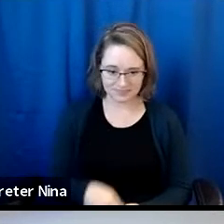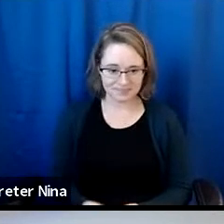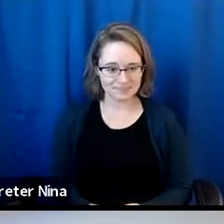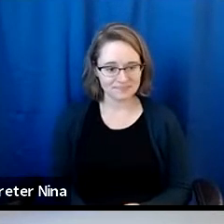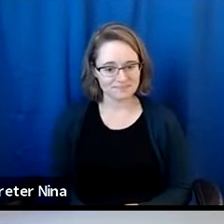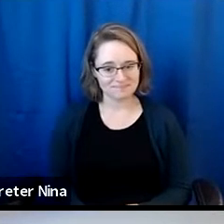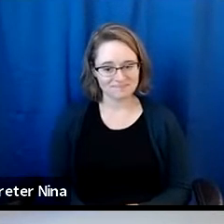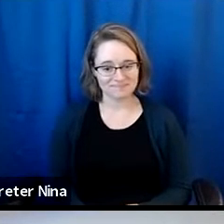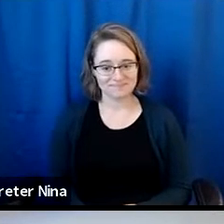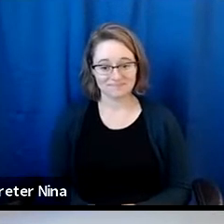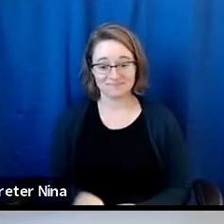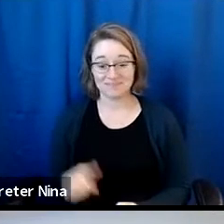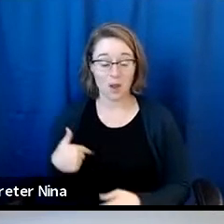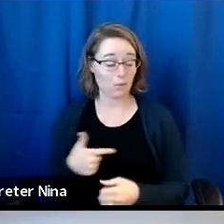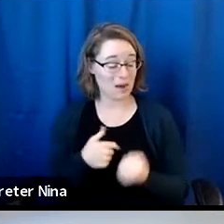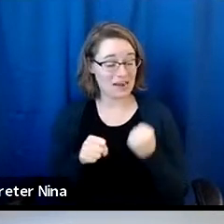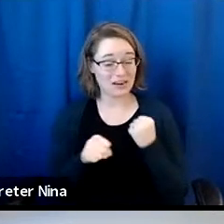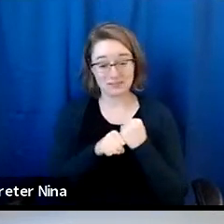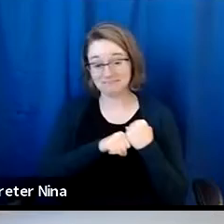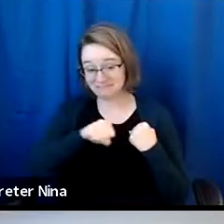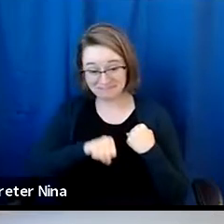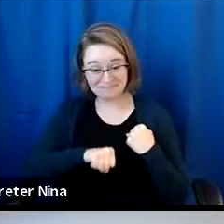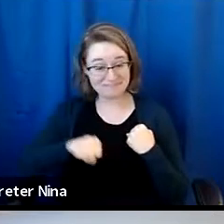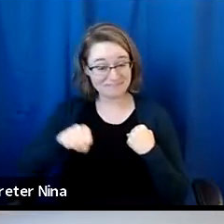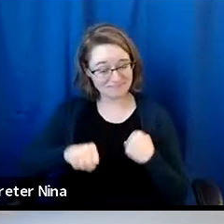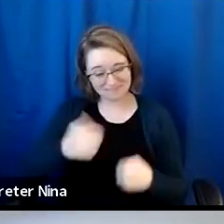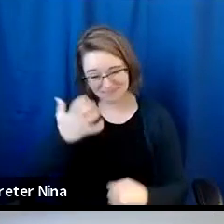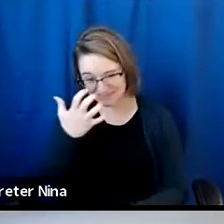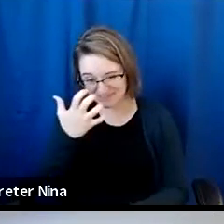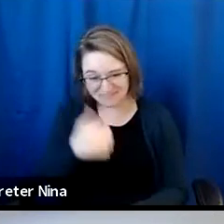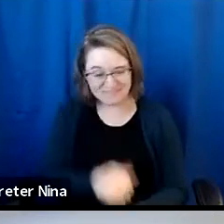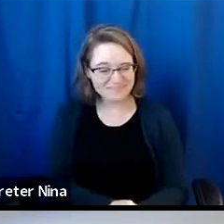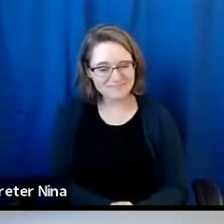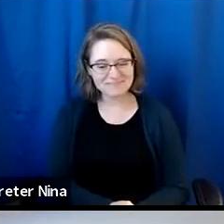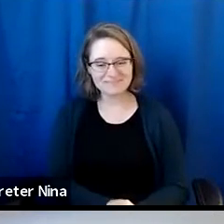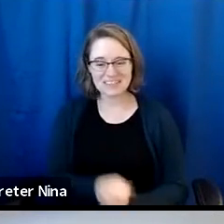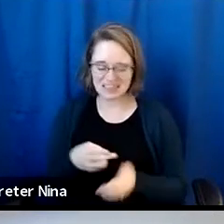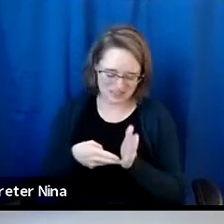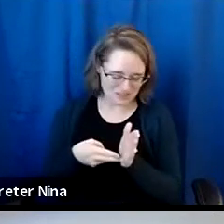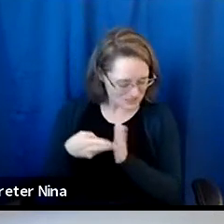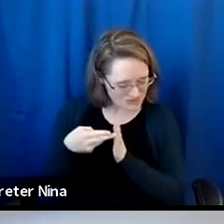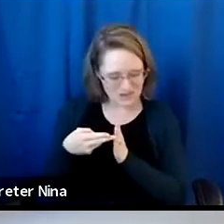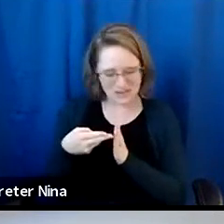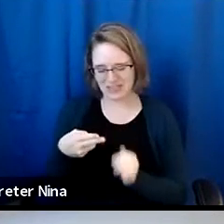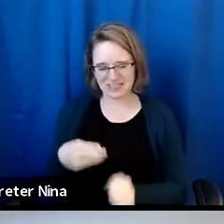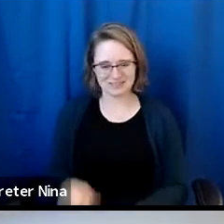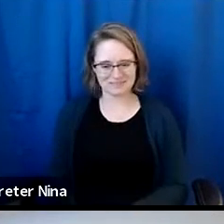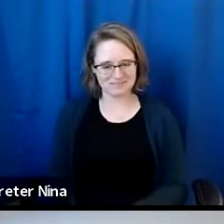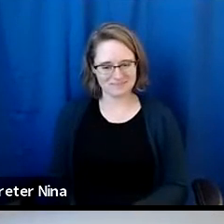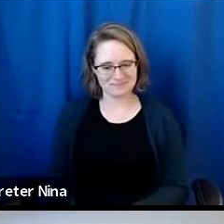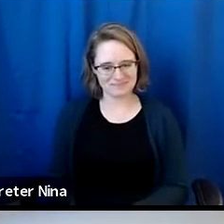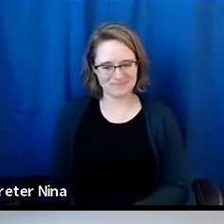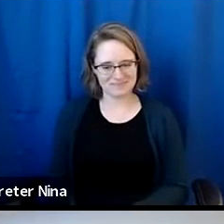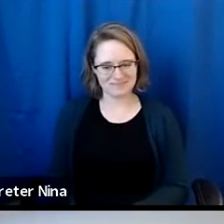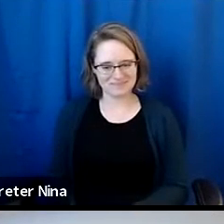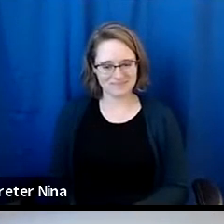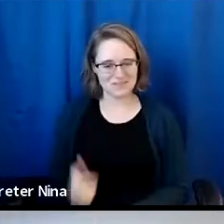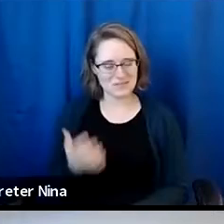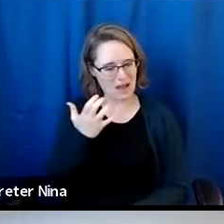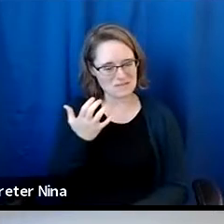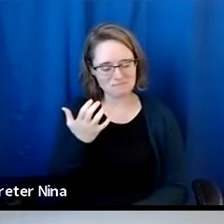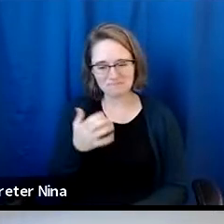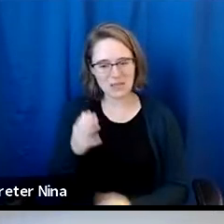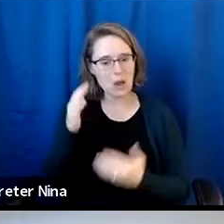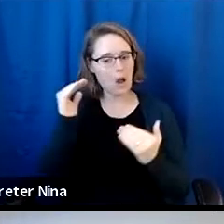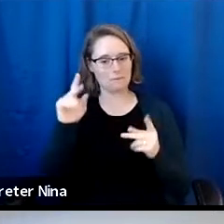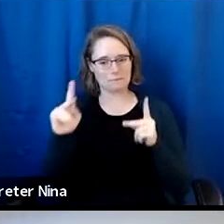Boy, we could go on here. This is some truth telling. These are some nuggets. I hope those